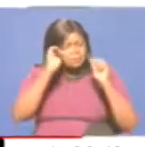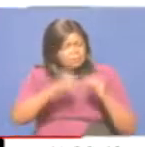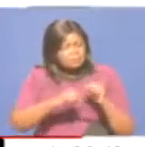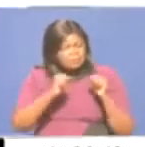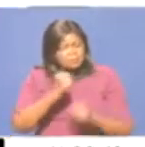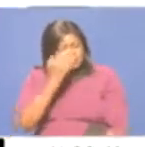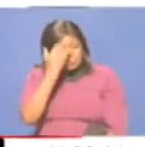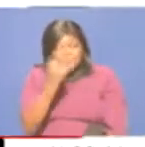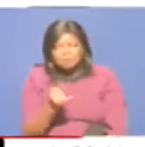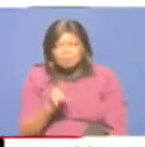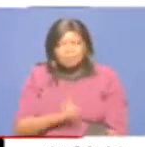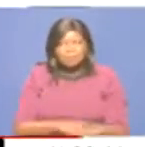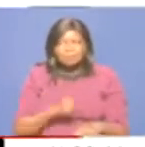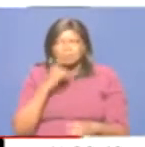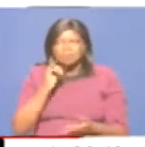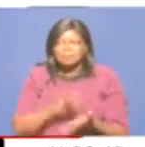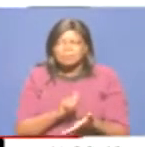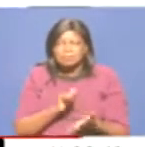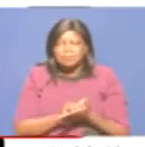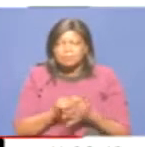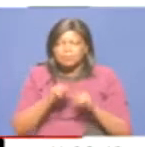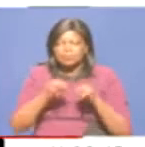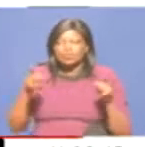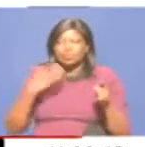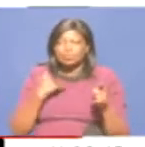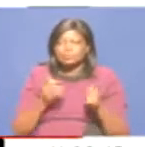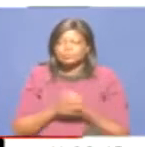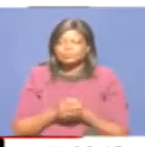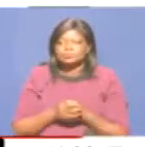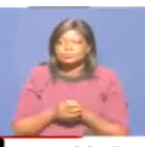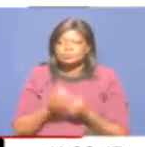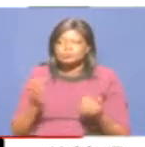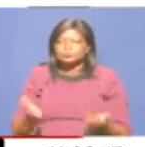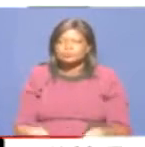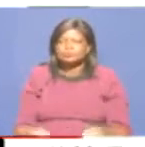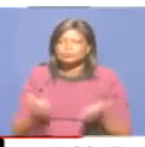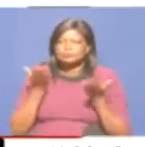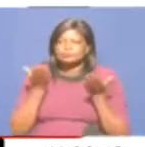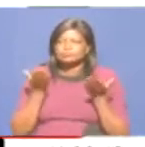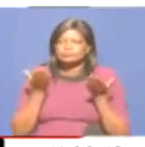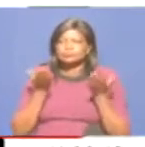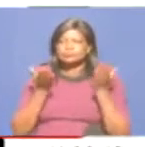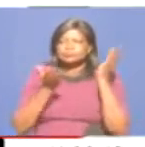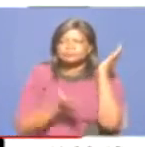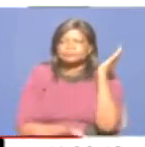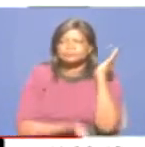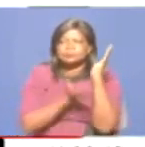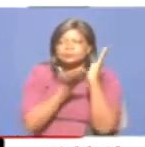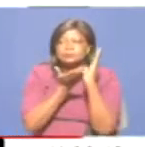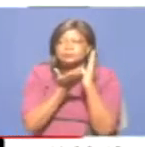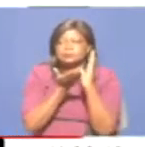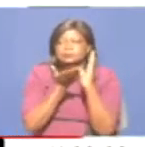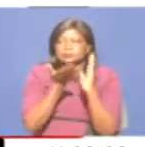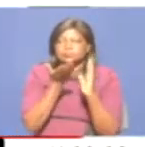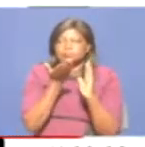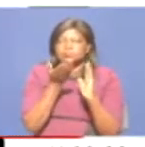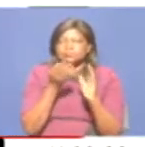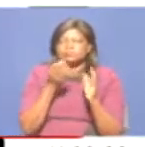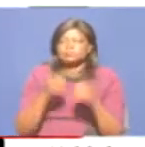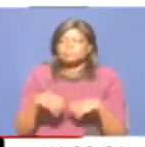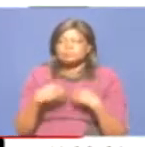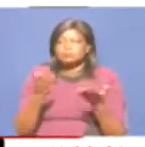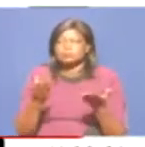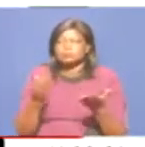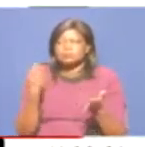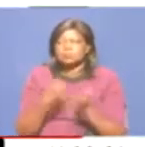when you say that you want to uplift the bottom, and you want to uplift them by giving them